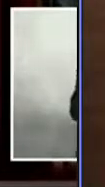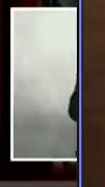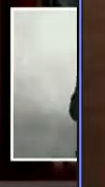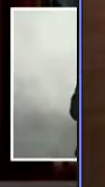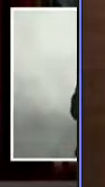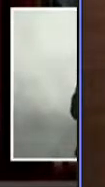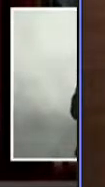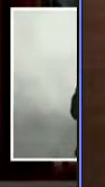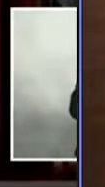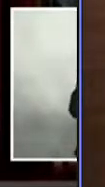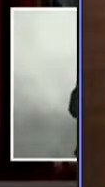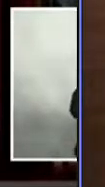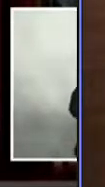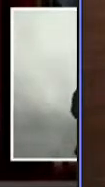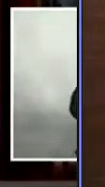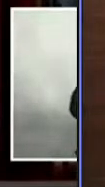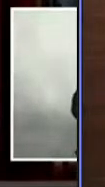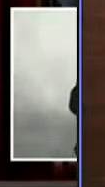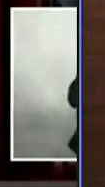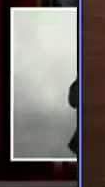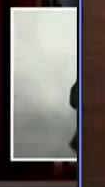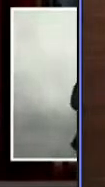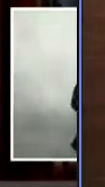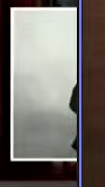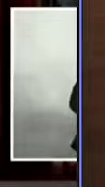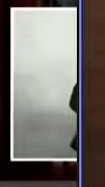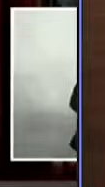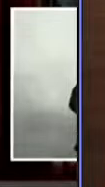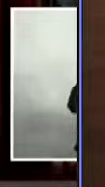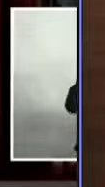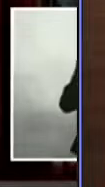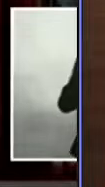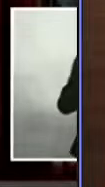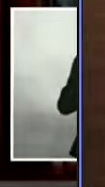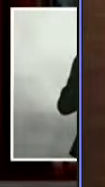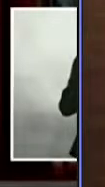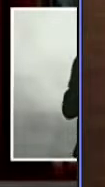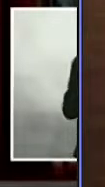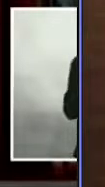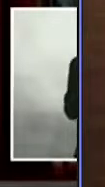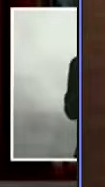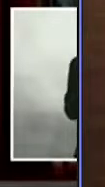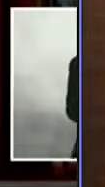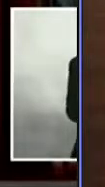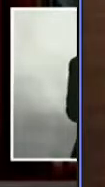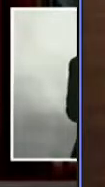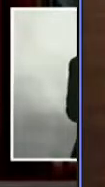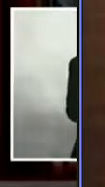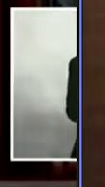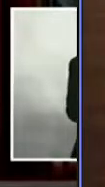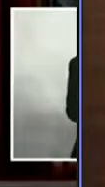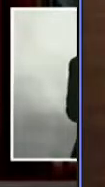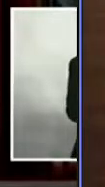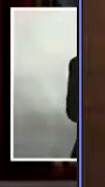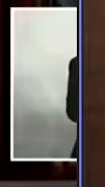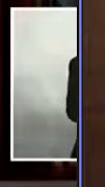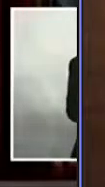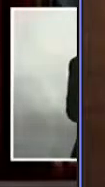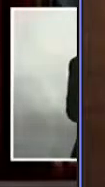people, for our province, are rightfully trained on what this department does to build an economy that creates opportunities for